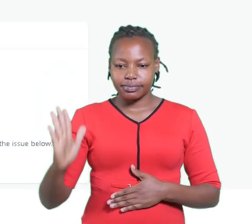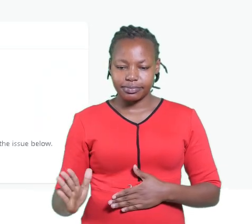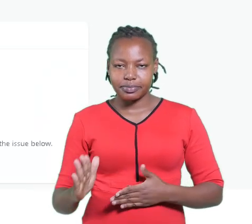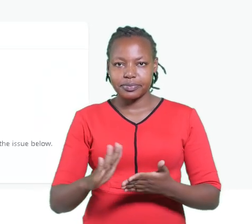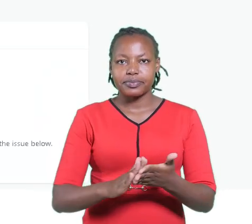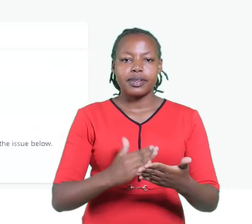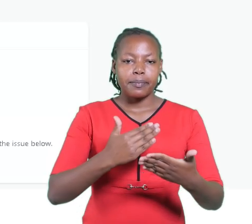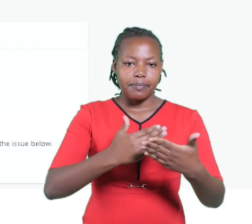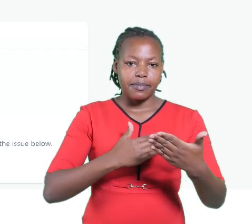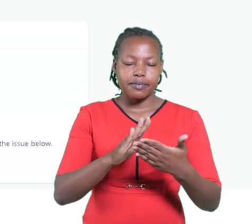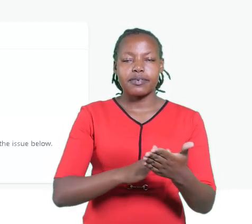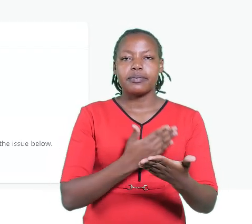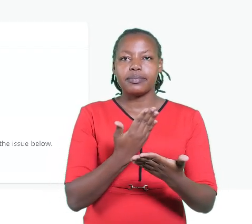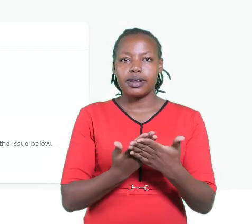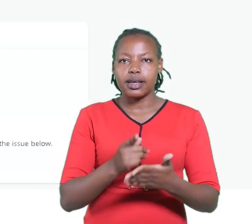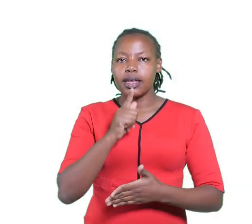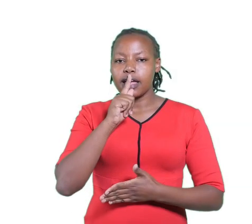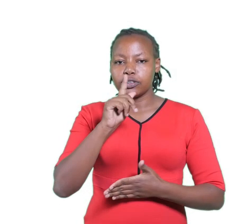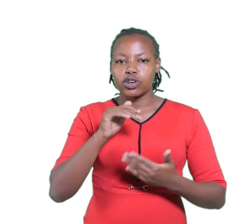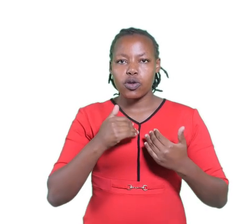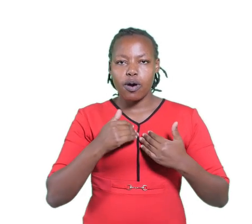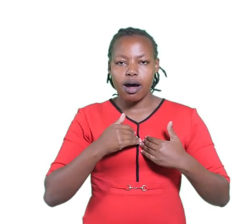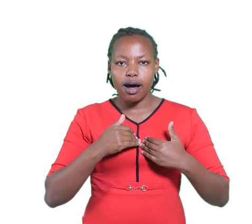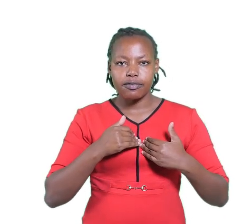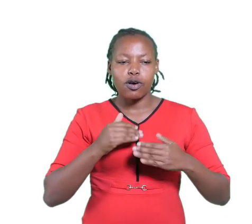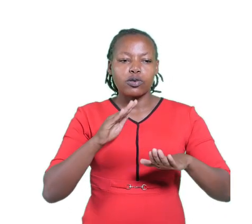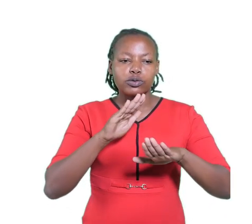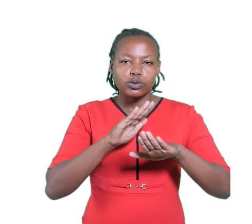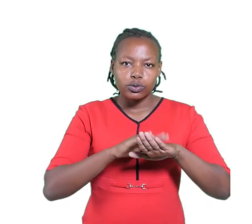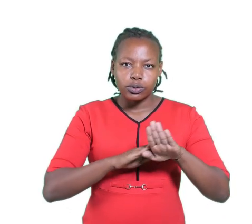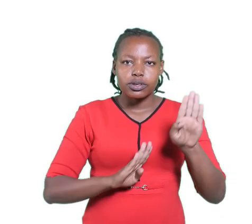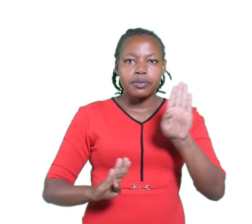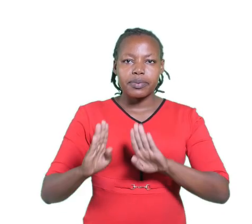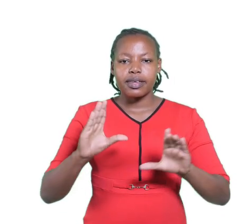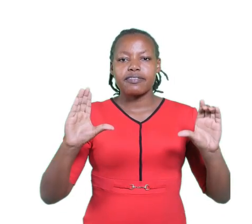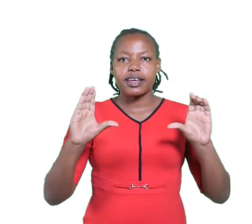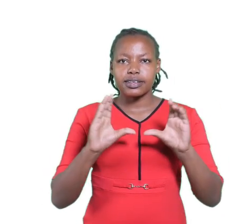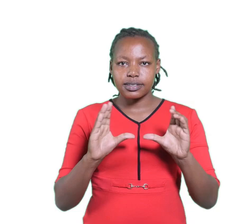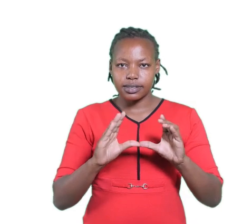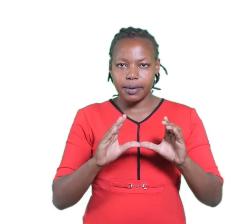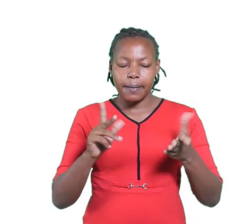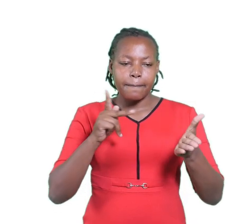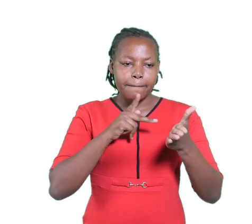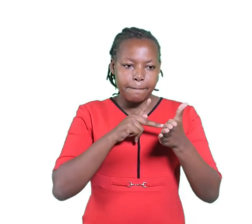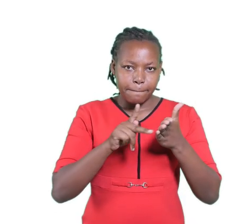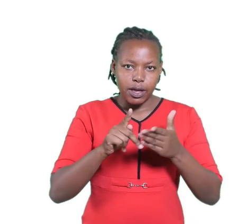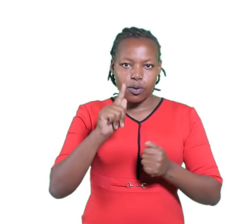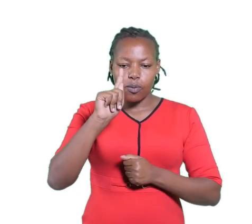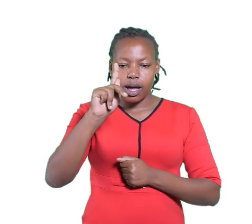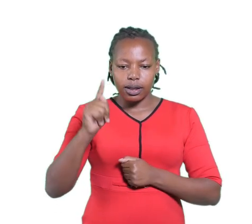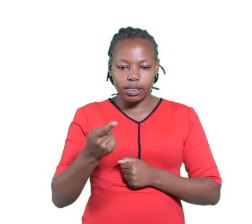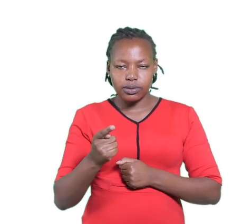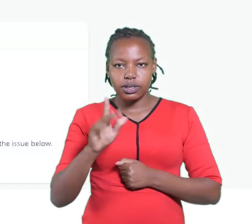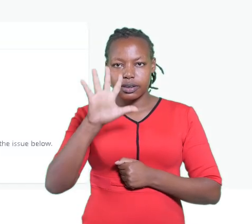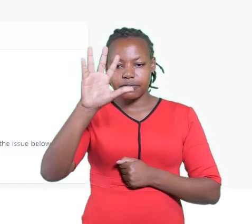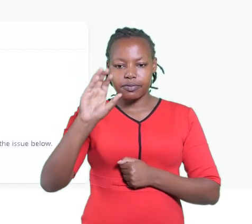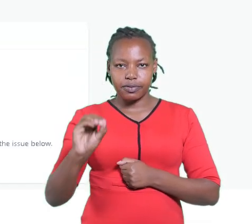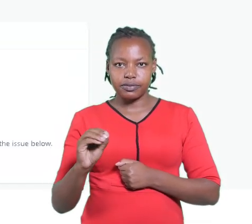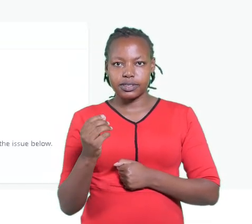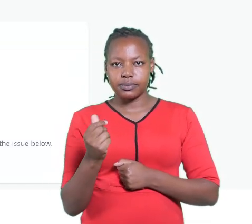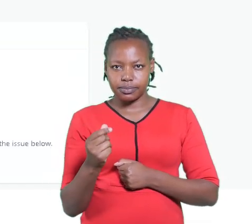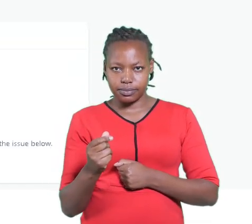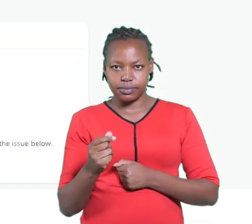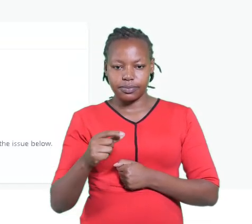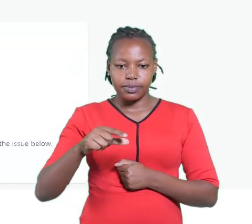applying, ensure that you have a valid certificate of good conduct, then make a payment of 1,050 shillings, select